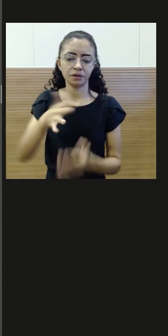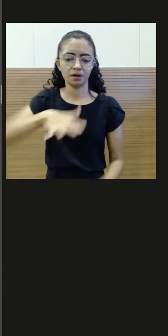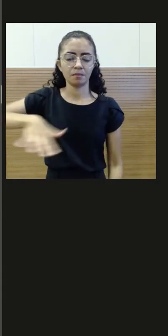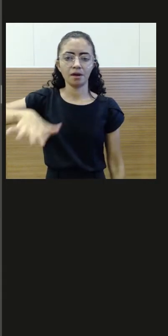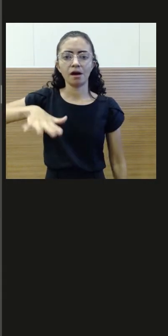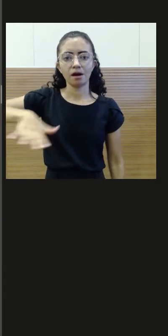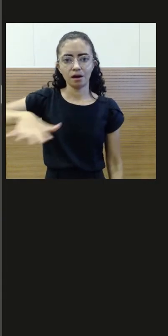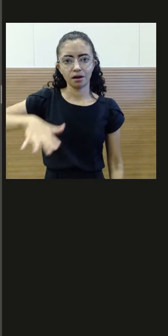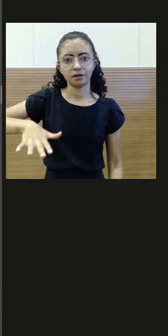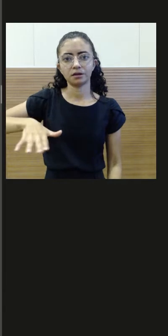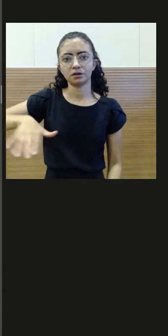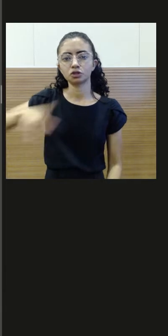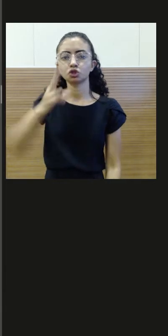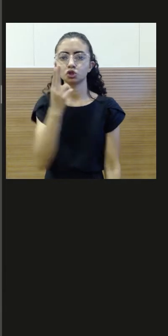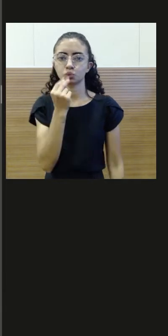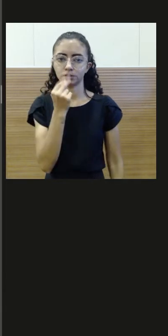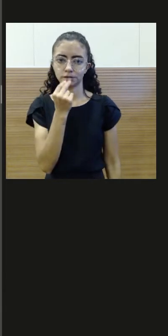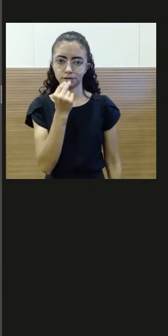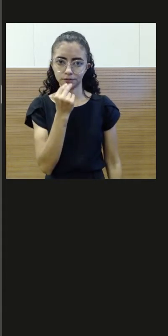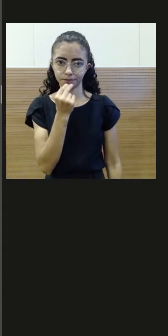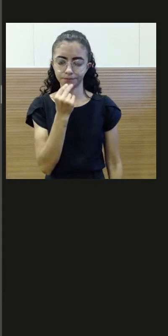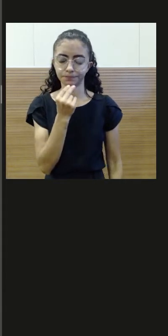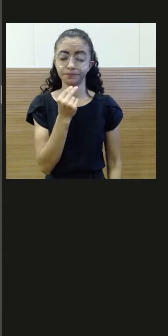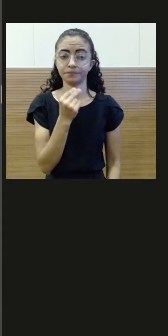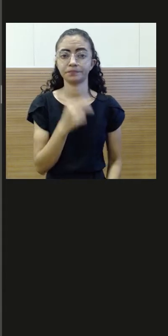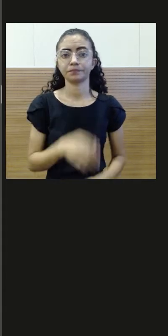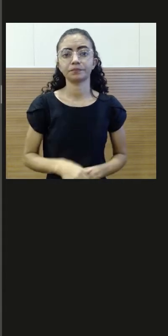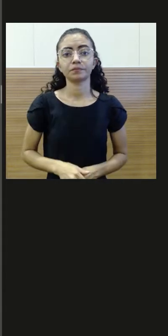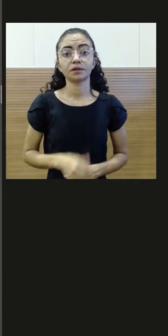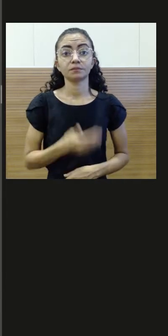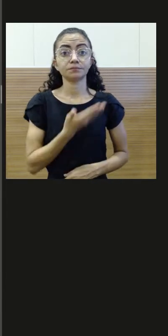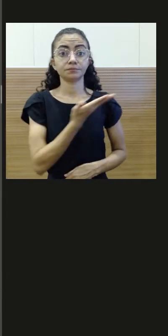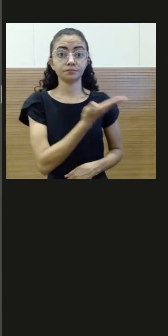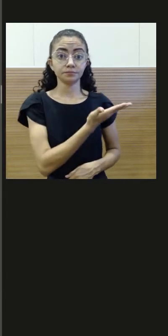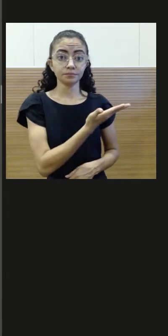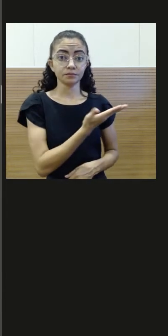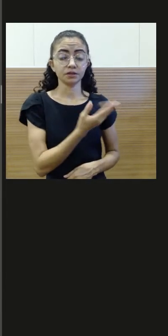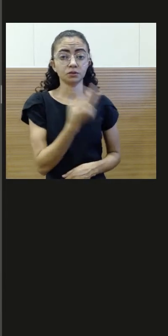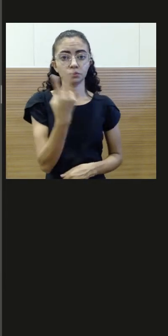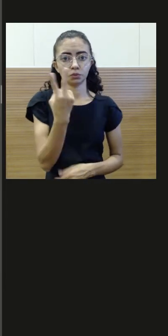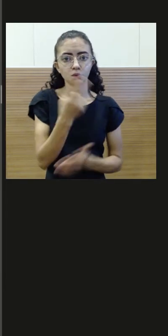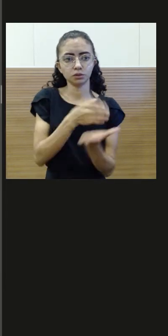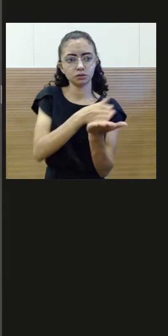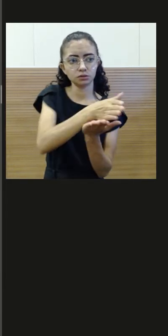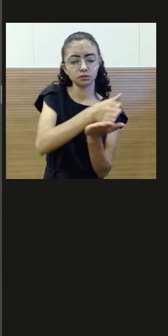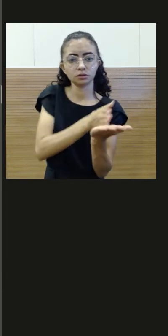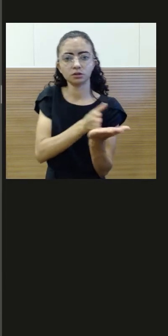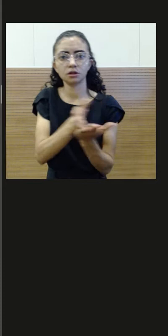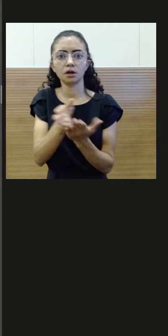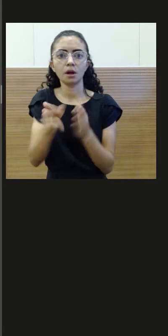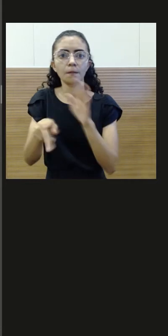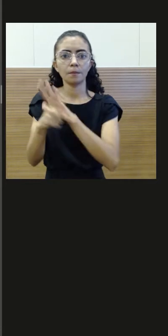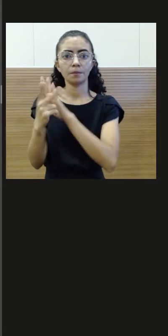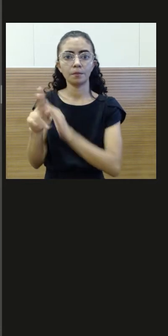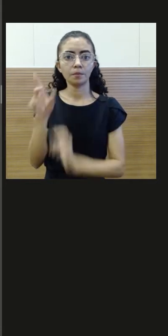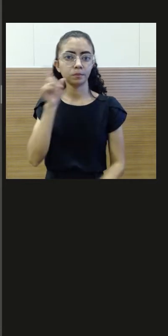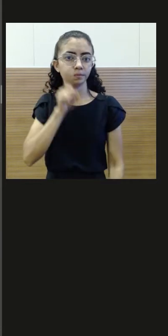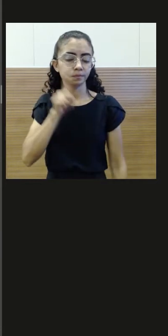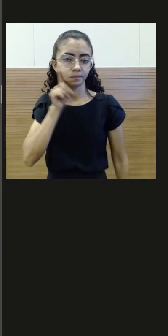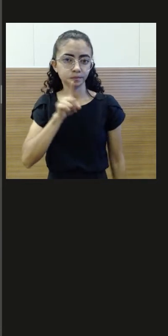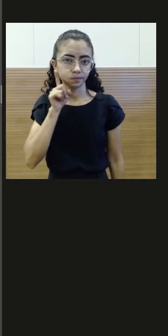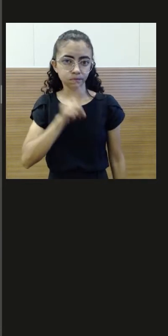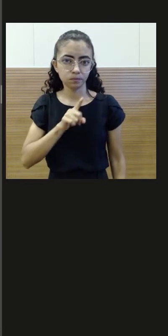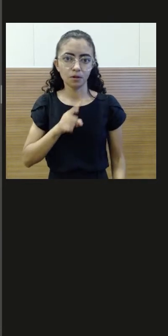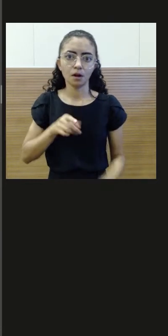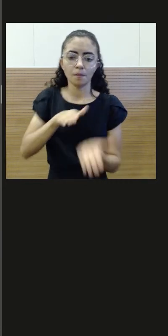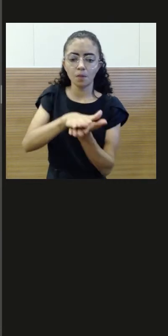Now, here are two of the US dietary guidelines now published every 5 years. Globally, with those used by UN agencies,